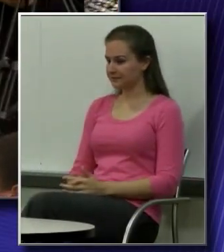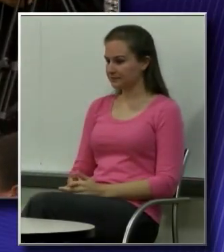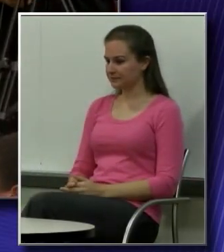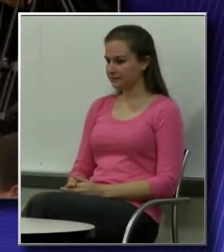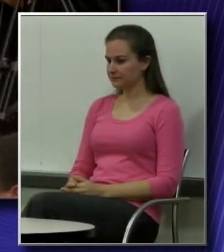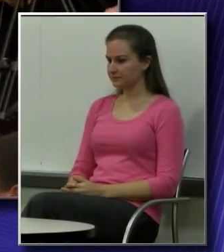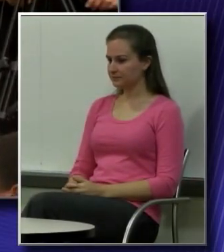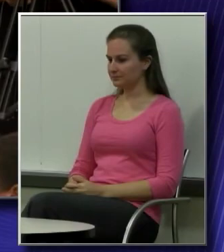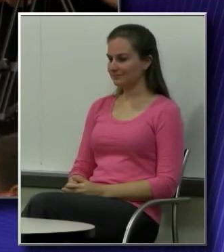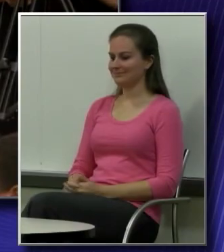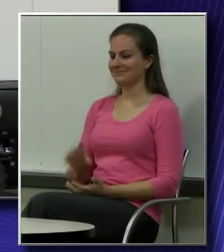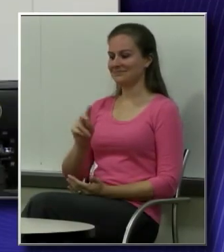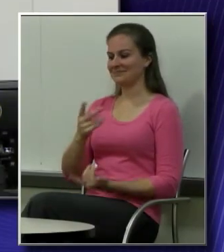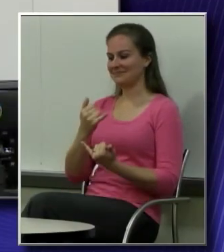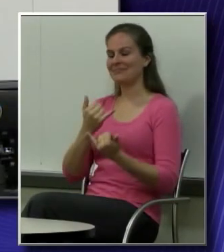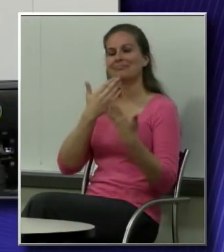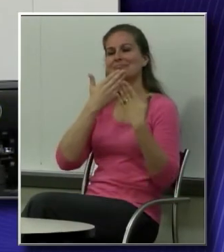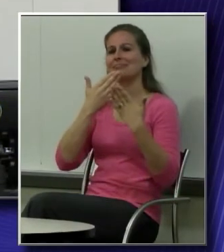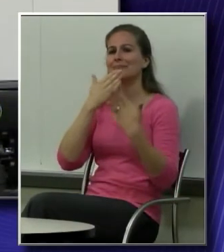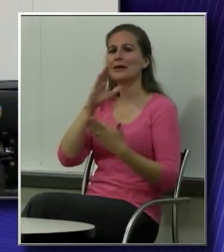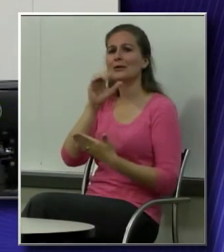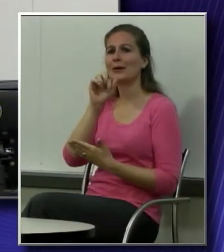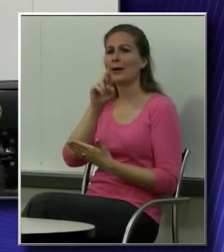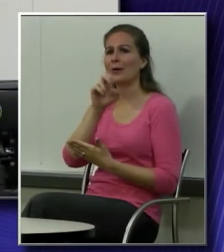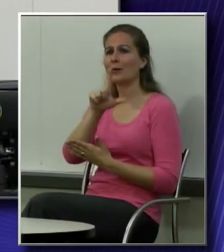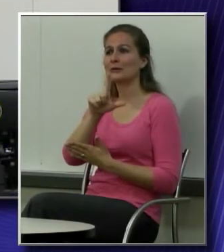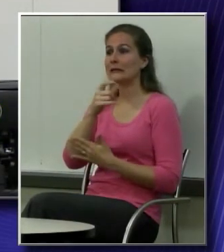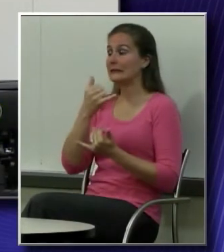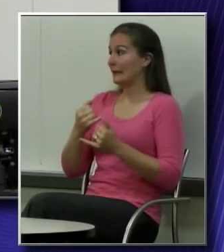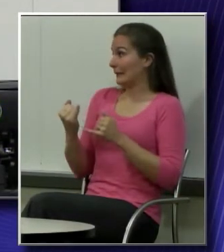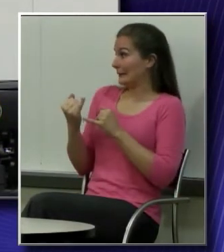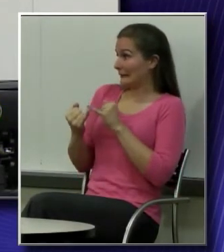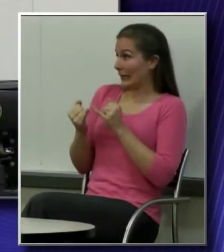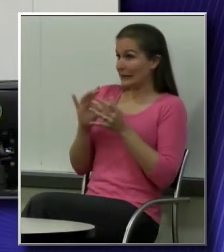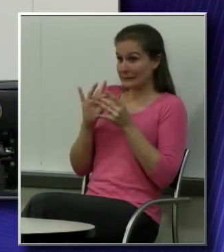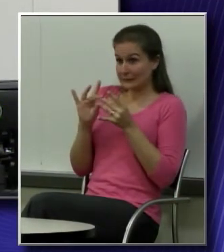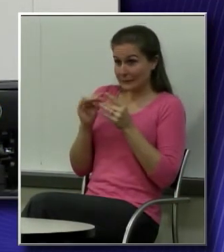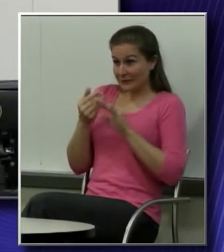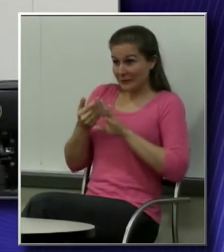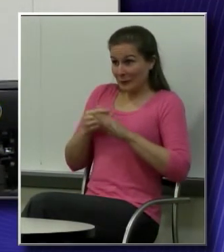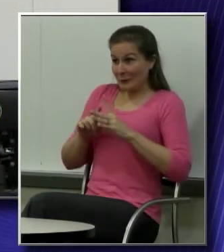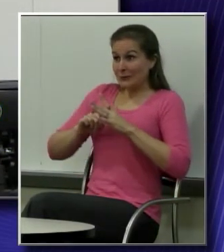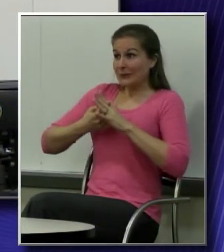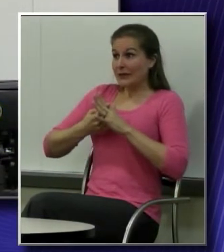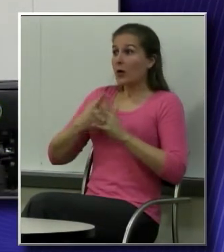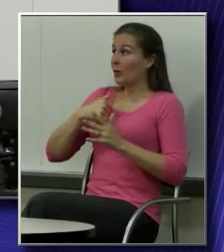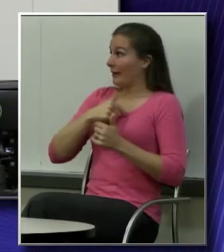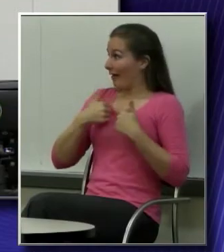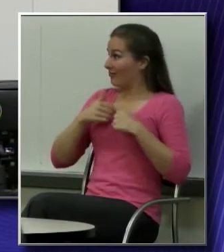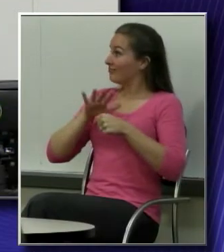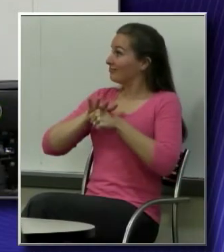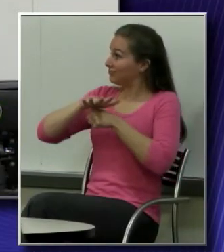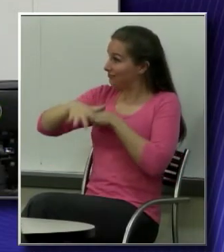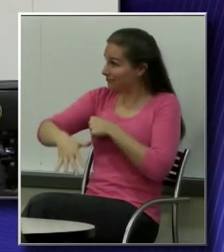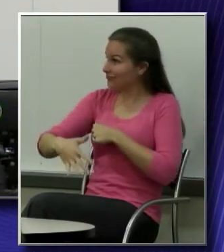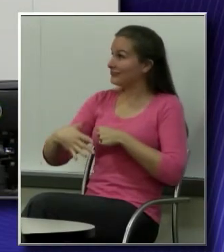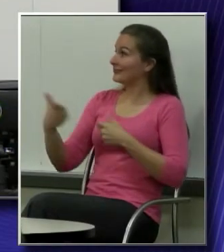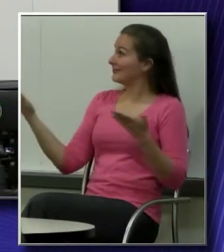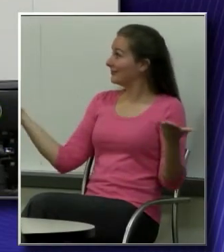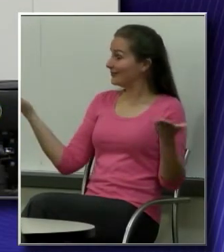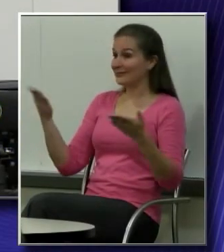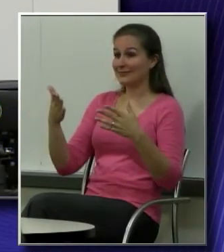Okay, thank you, Carol. A couple of final comments before we begin. We do have a full house here this